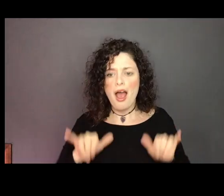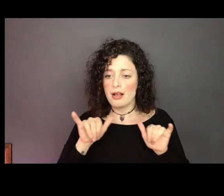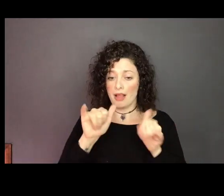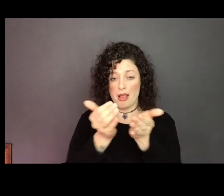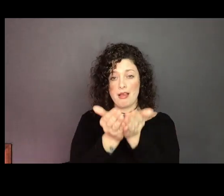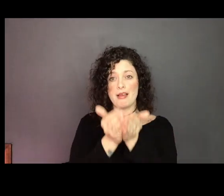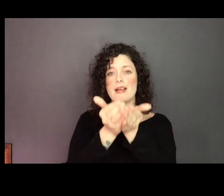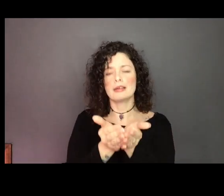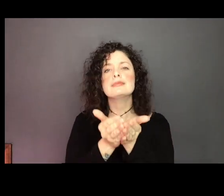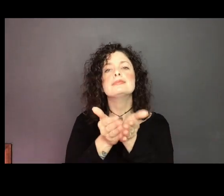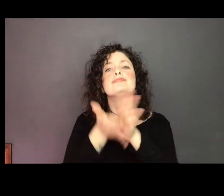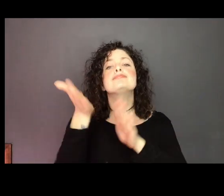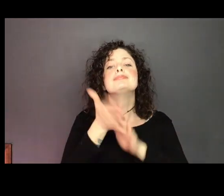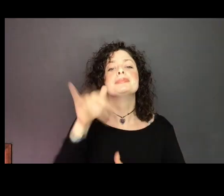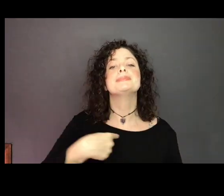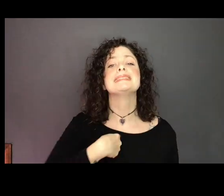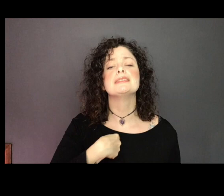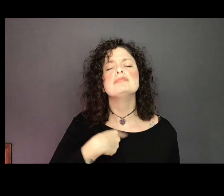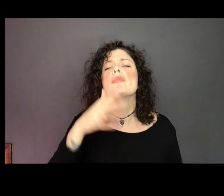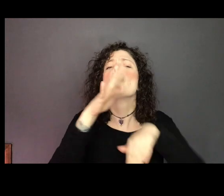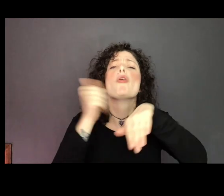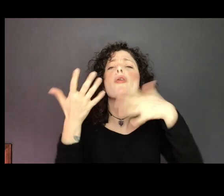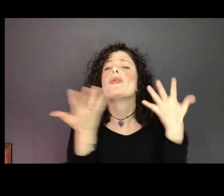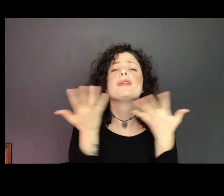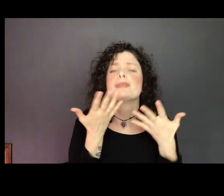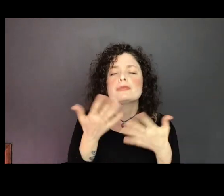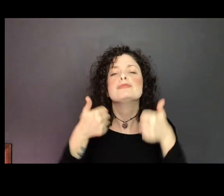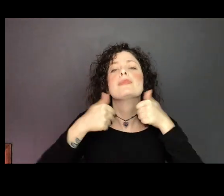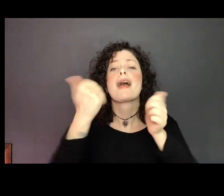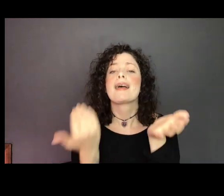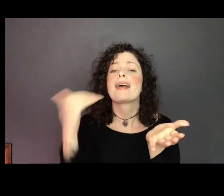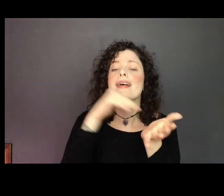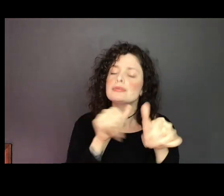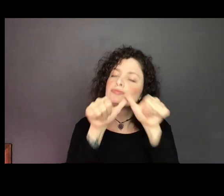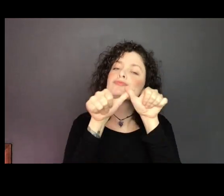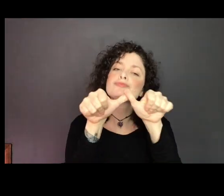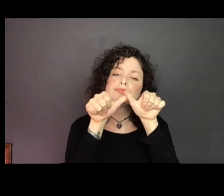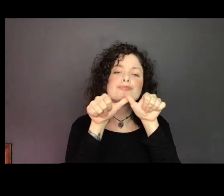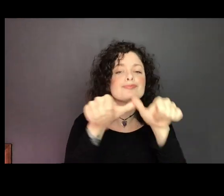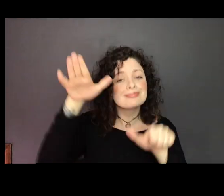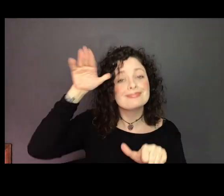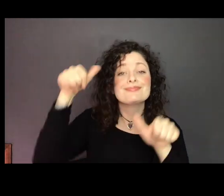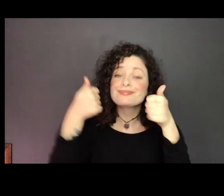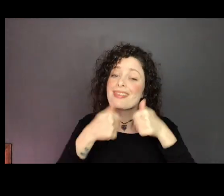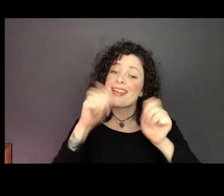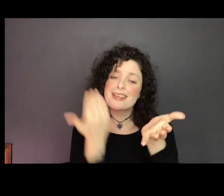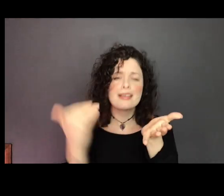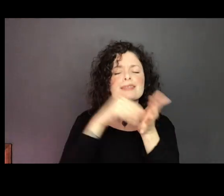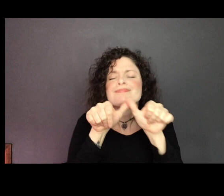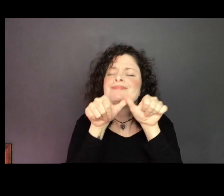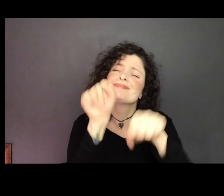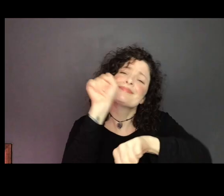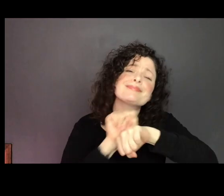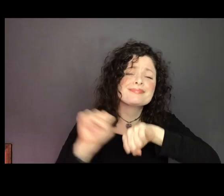a lifeboat man by me called to try and try again. So just try and try and